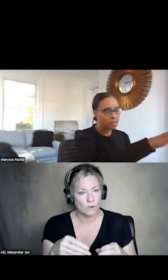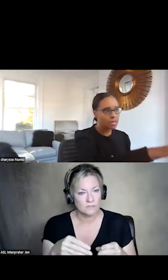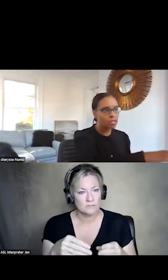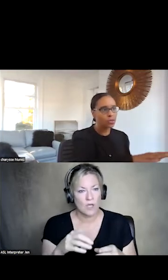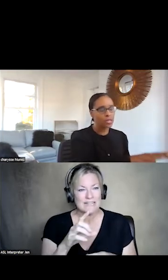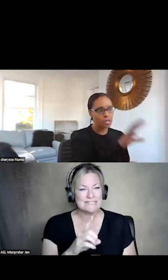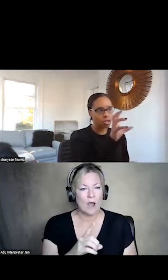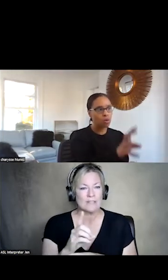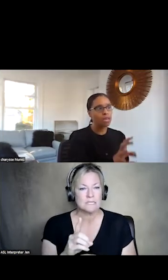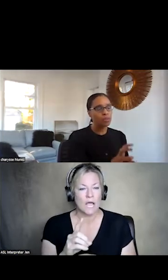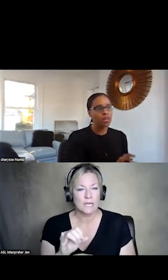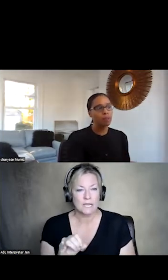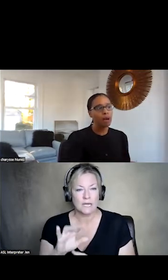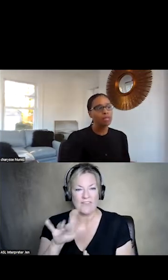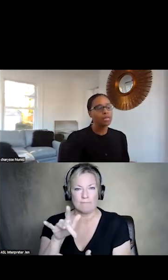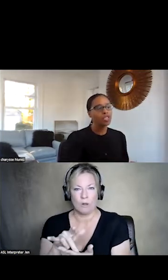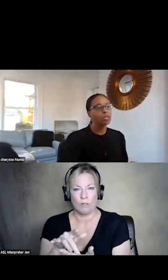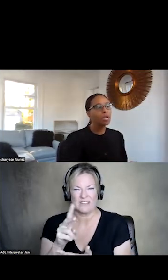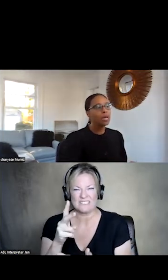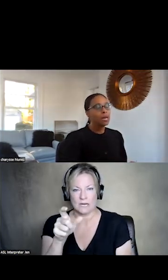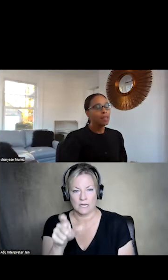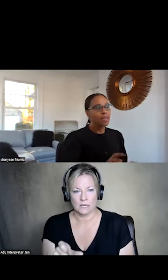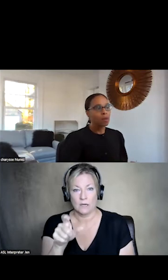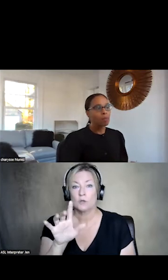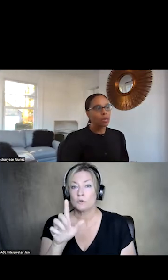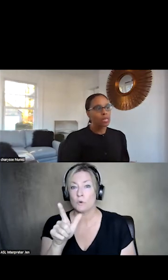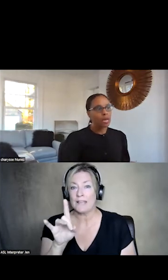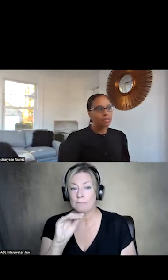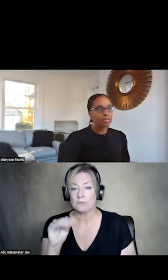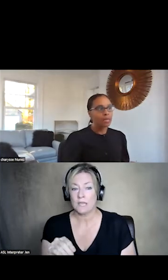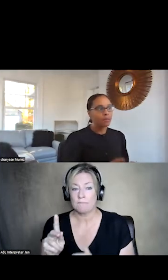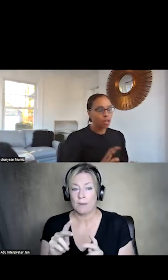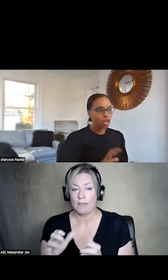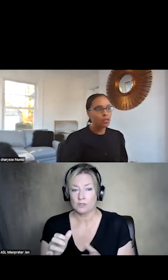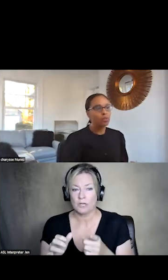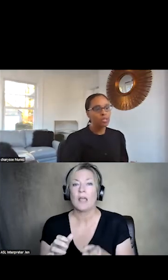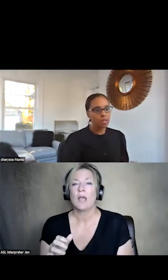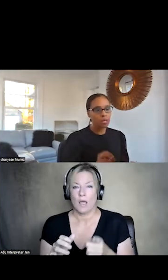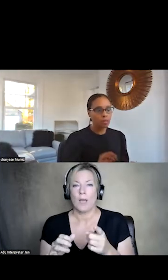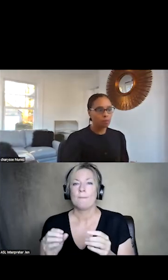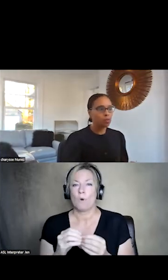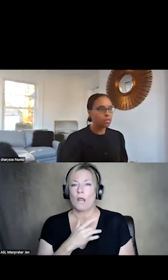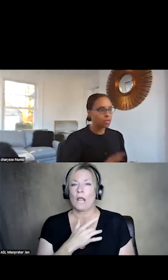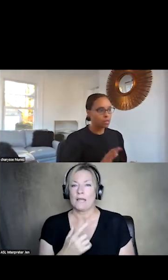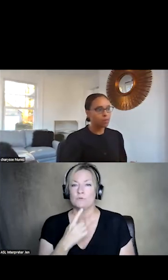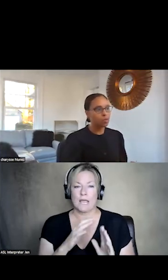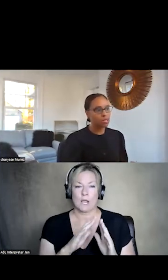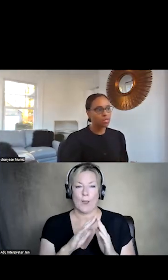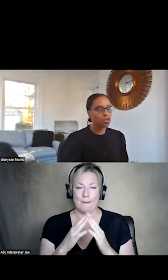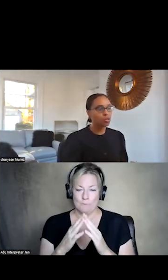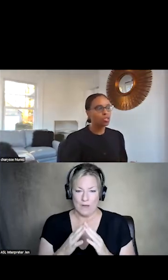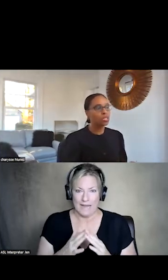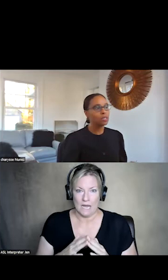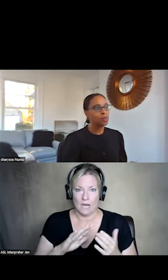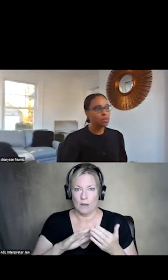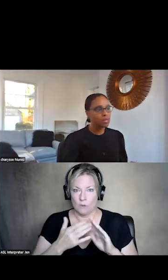in, that's the center, that's that 28% of the population. They are more inclined to say community, community, community.